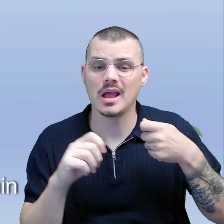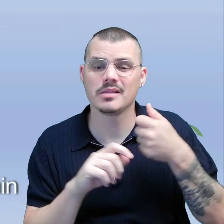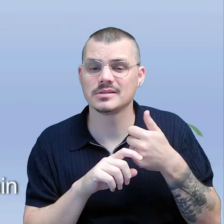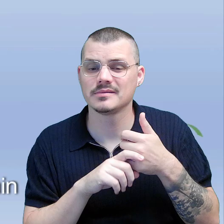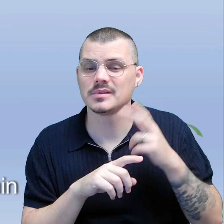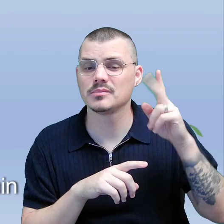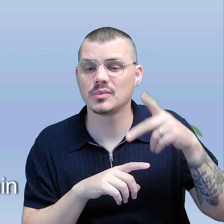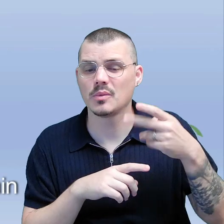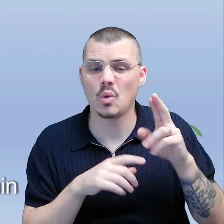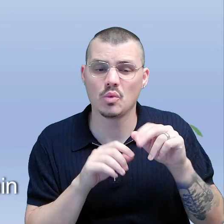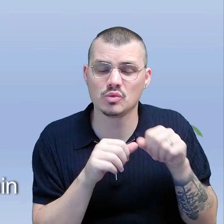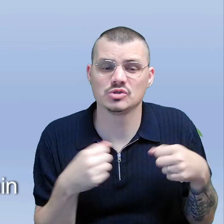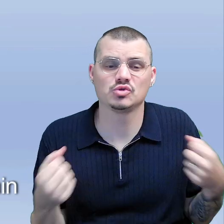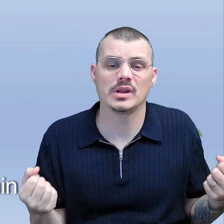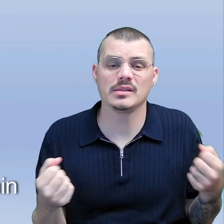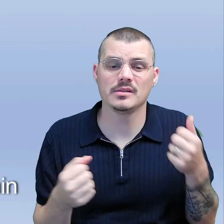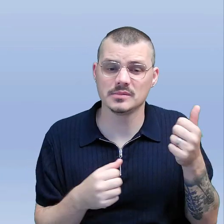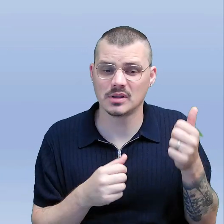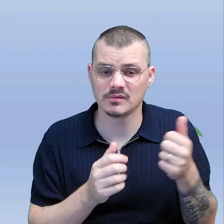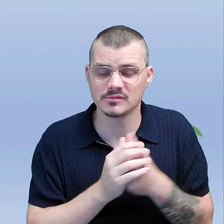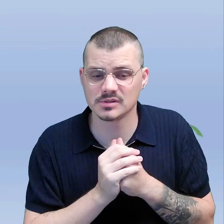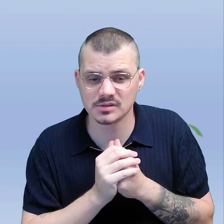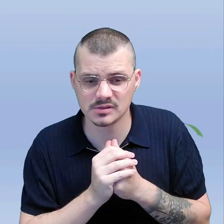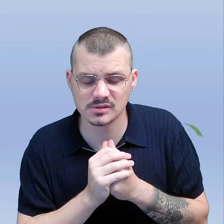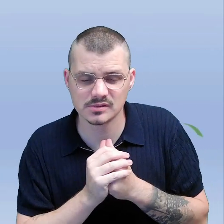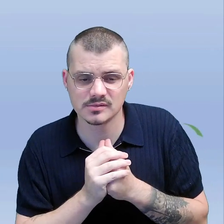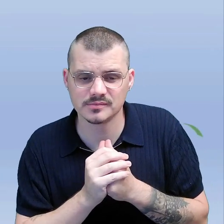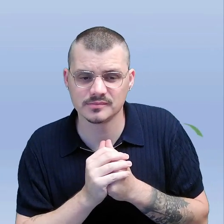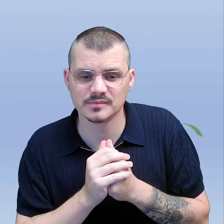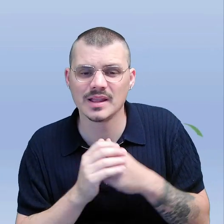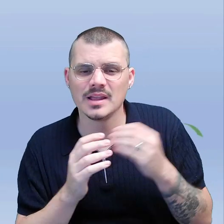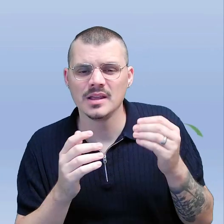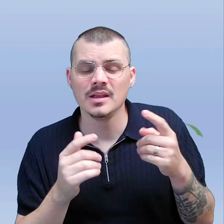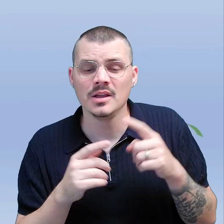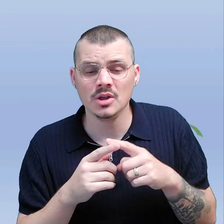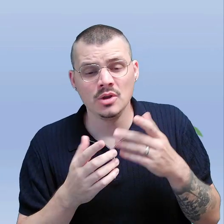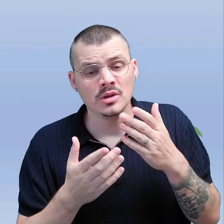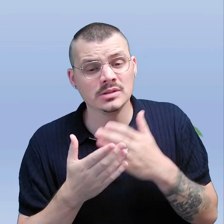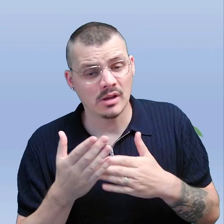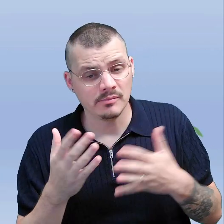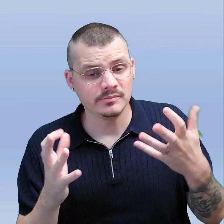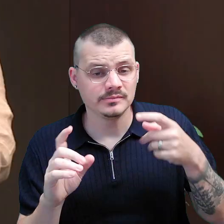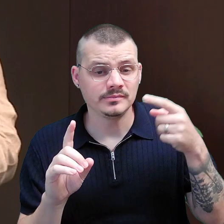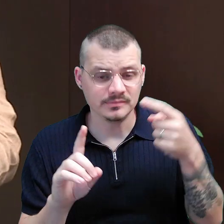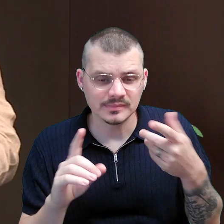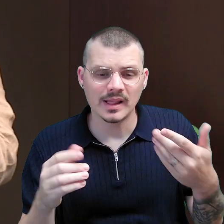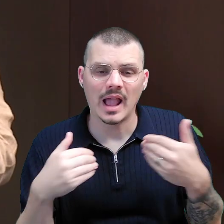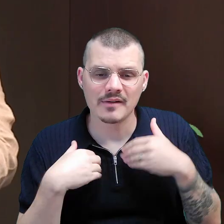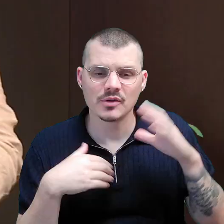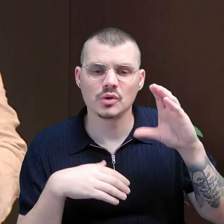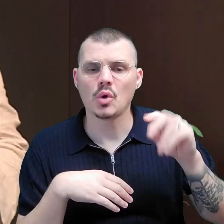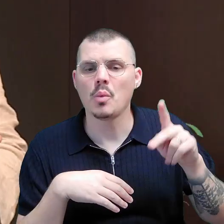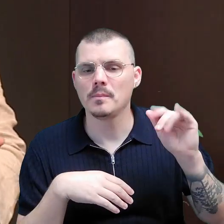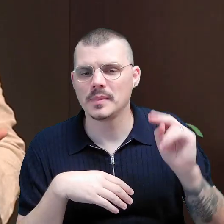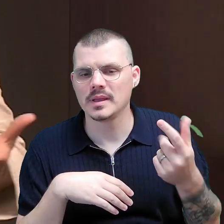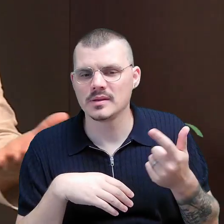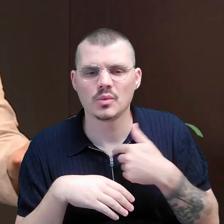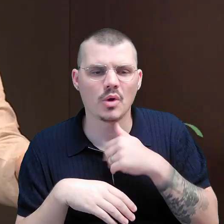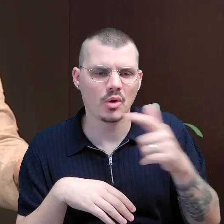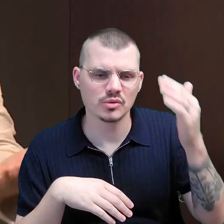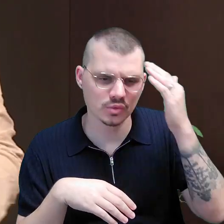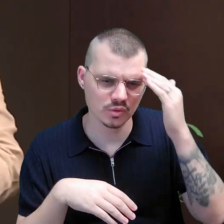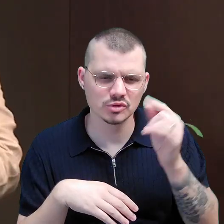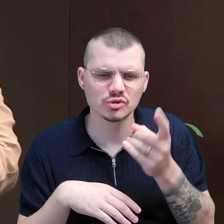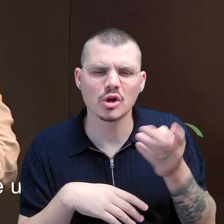will sometimes tie themselves or restrain themselves. And to some degree, there's coping. We all